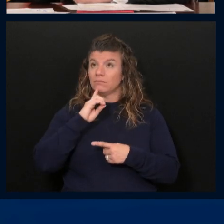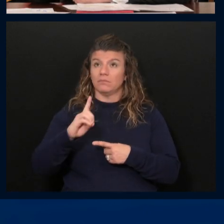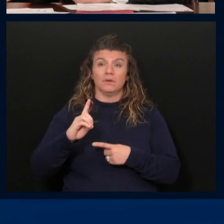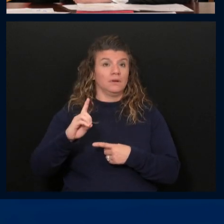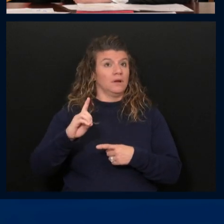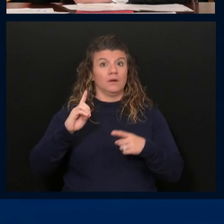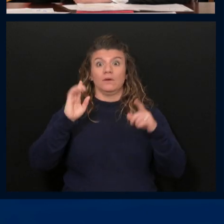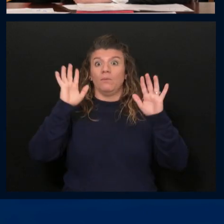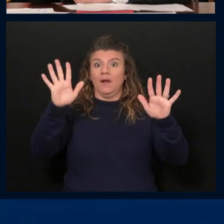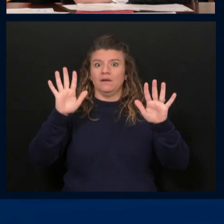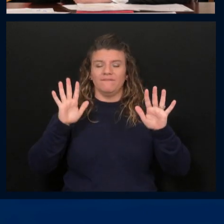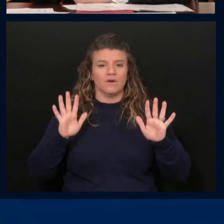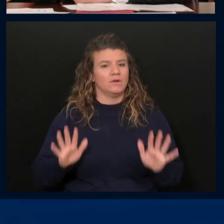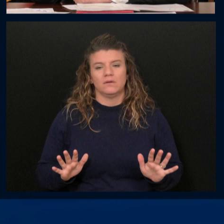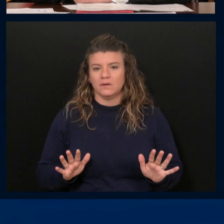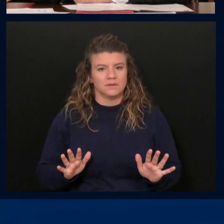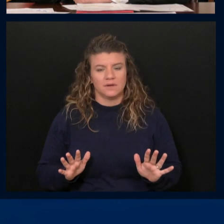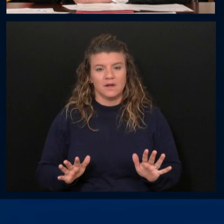fabulous. So that's